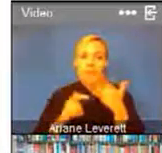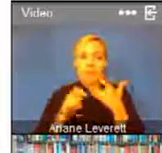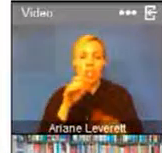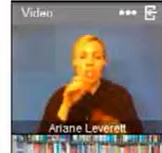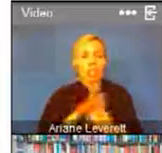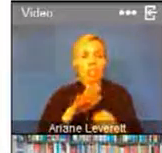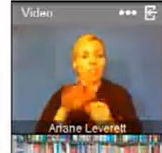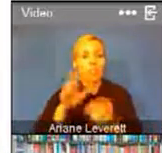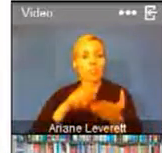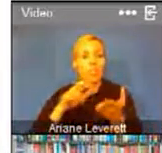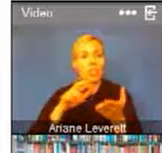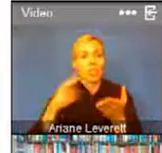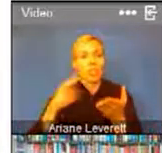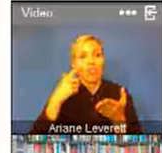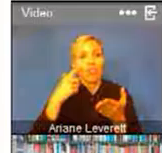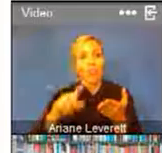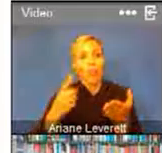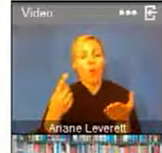parent support.